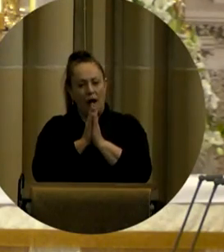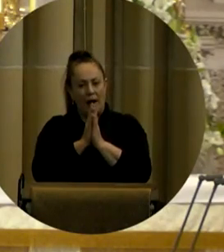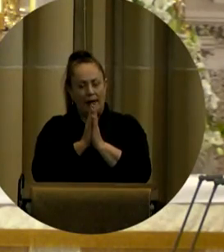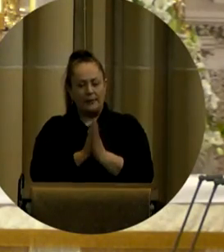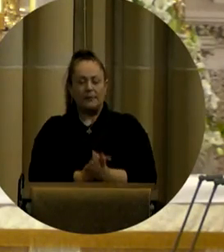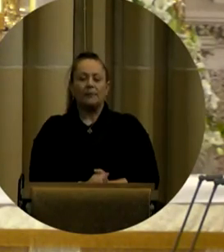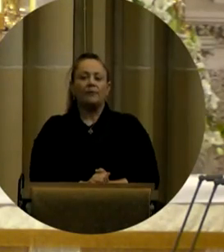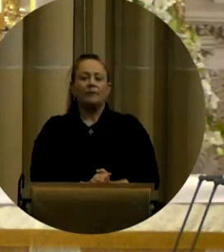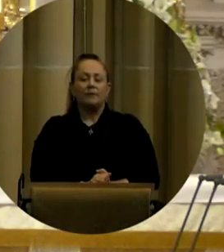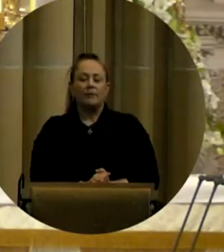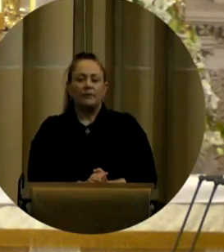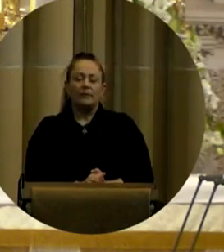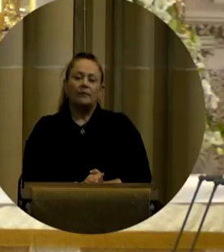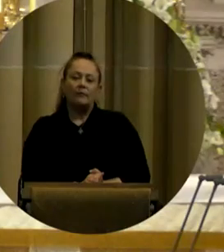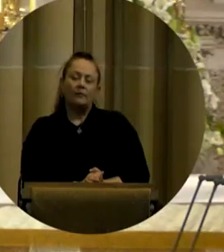this.